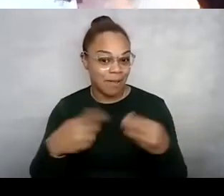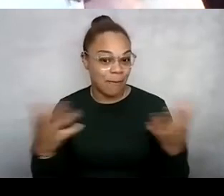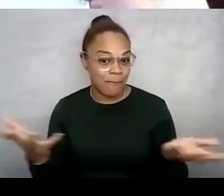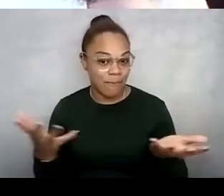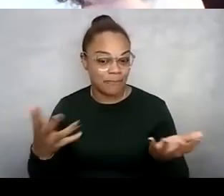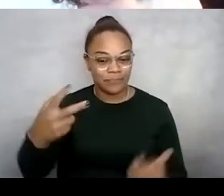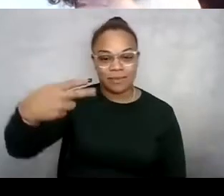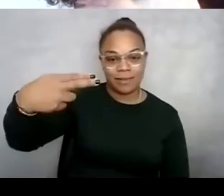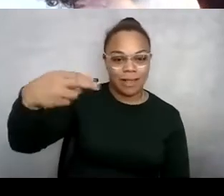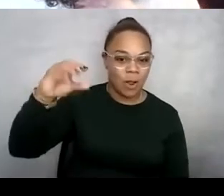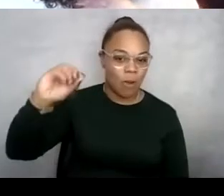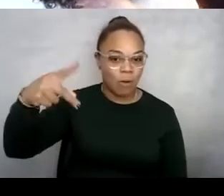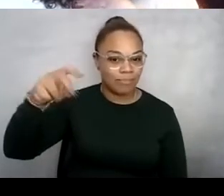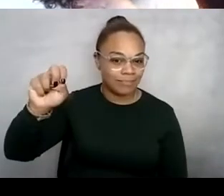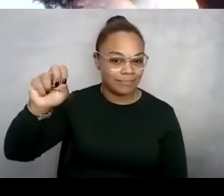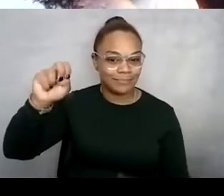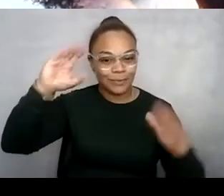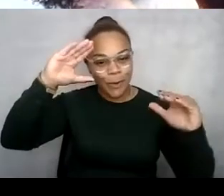We won the election,